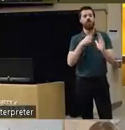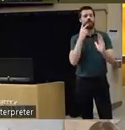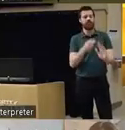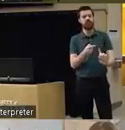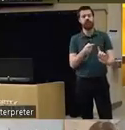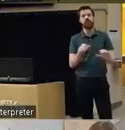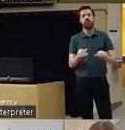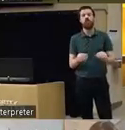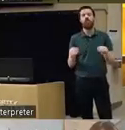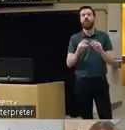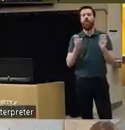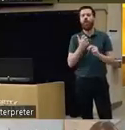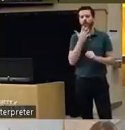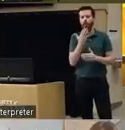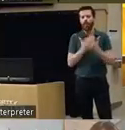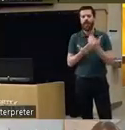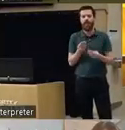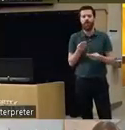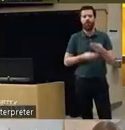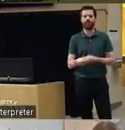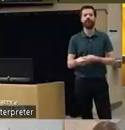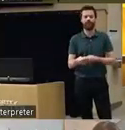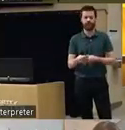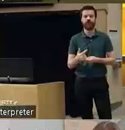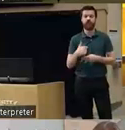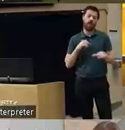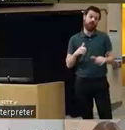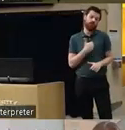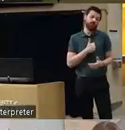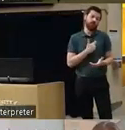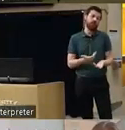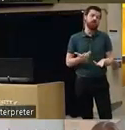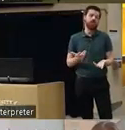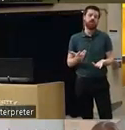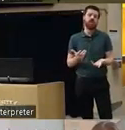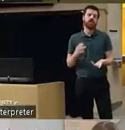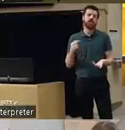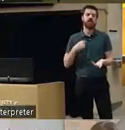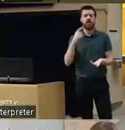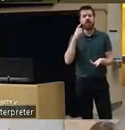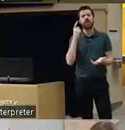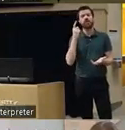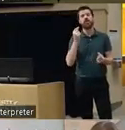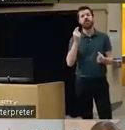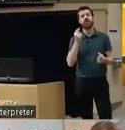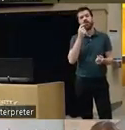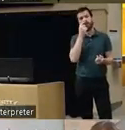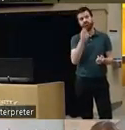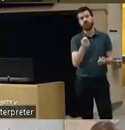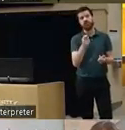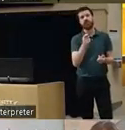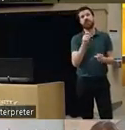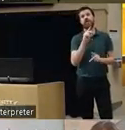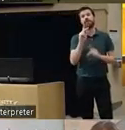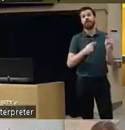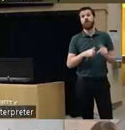the warm handoff approach, and I've done them myself. And I think what's interesting is that, you know, for the people we've